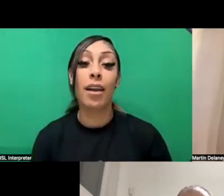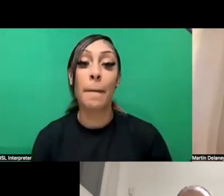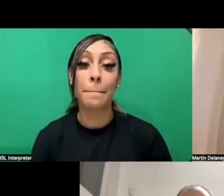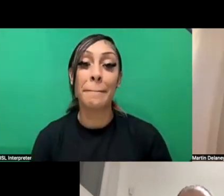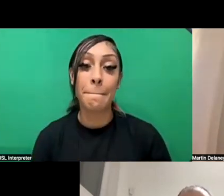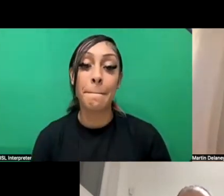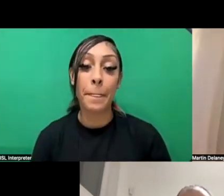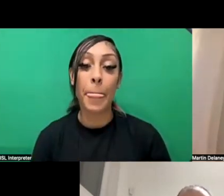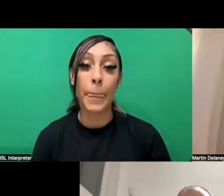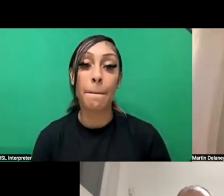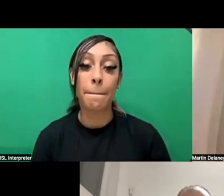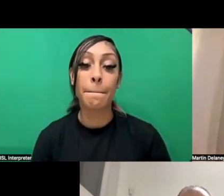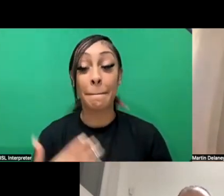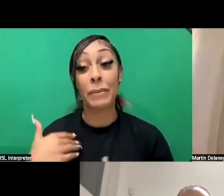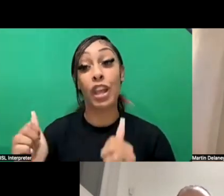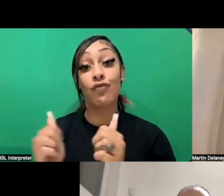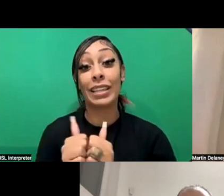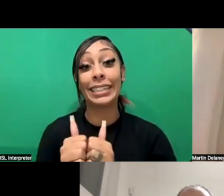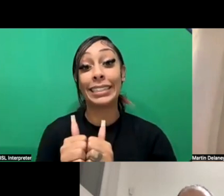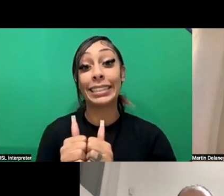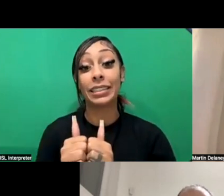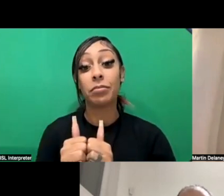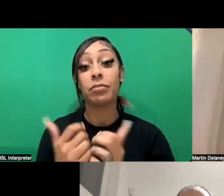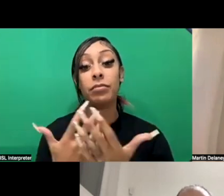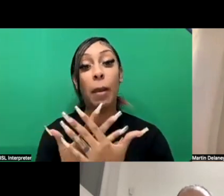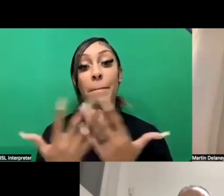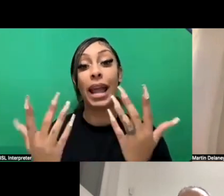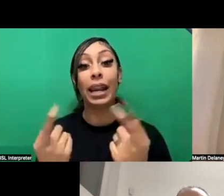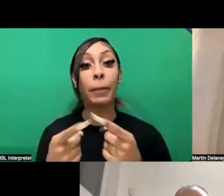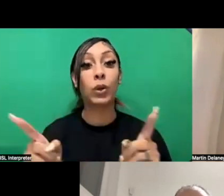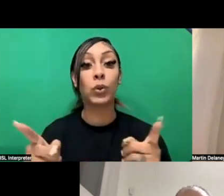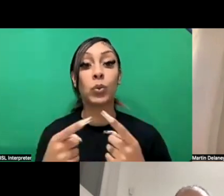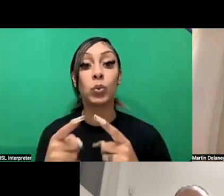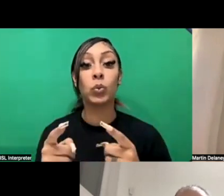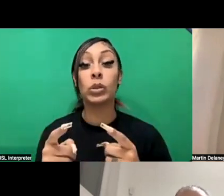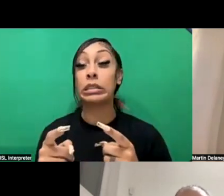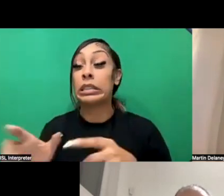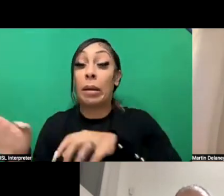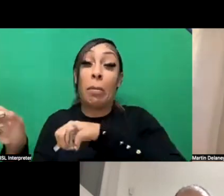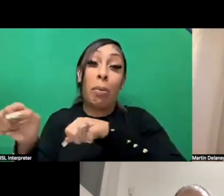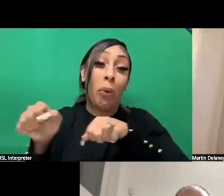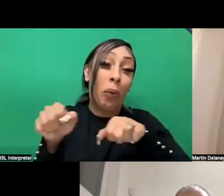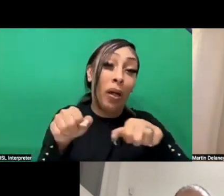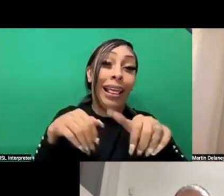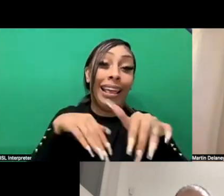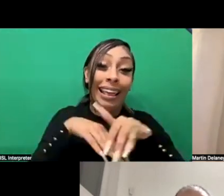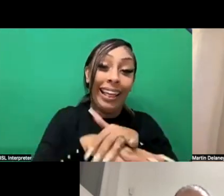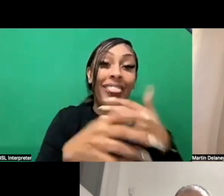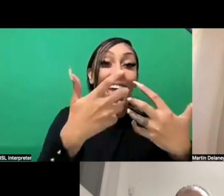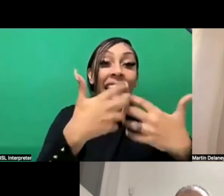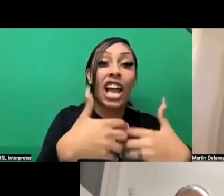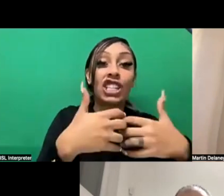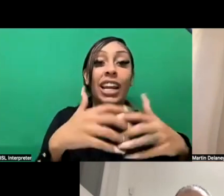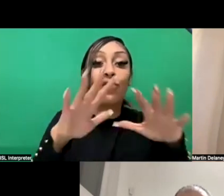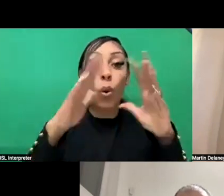what you're saying, Elizabeth. And I think many musicians today have been dragged kicking and screaming into the engineering world because it's the only